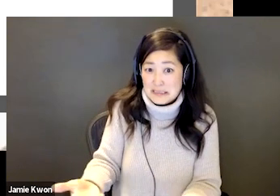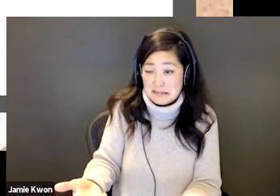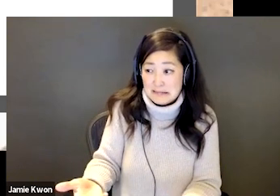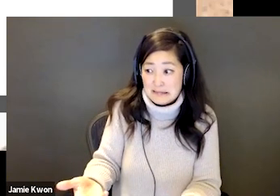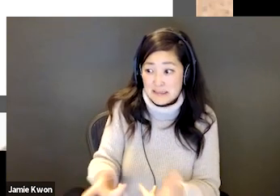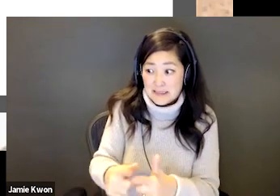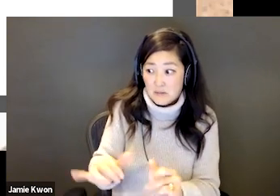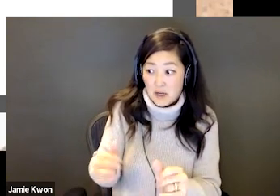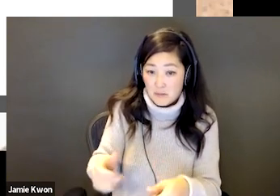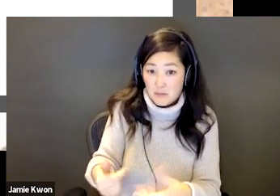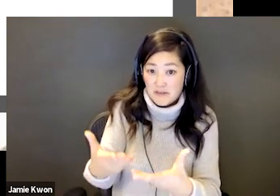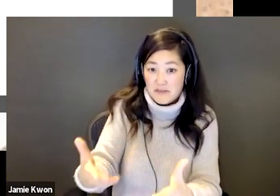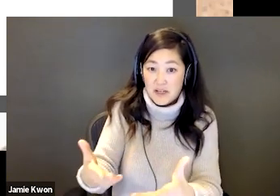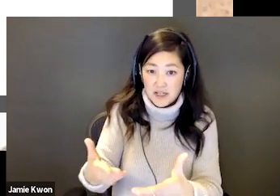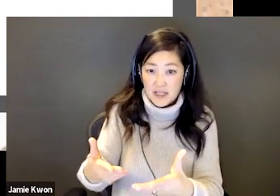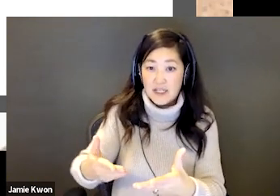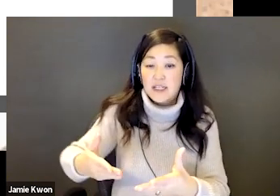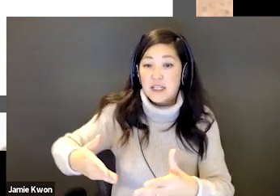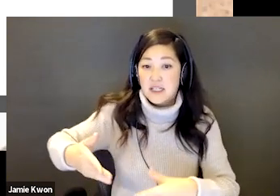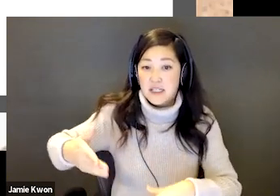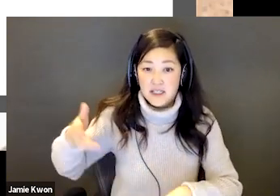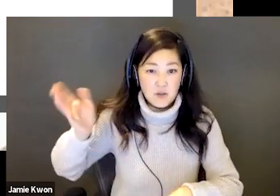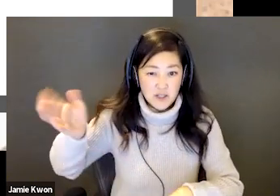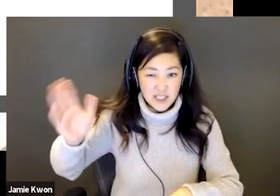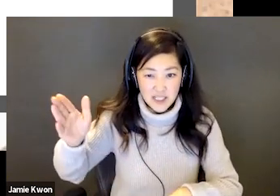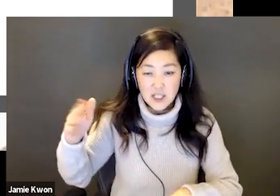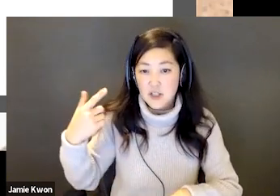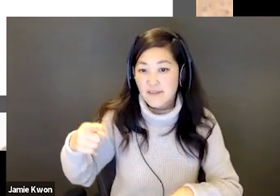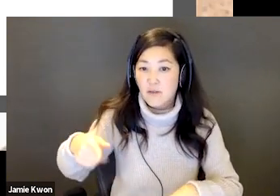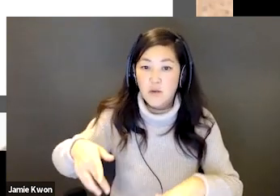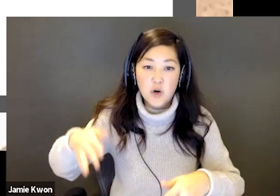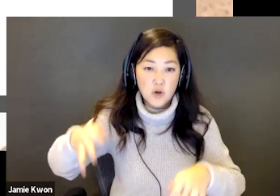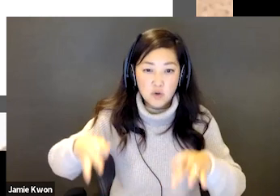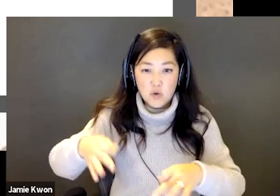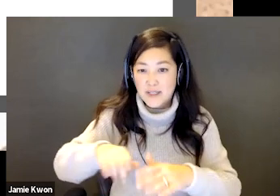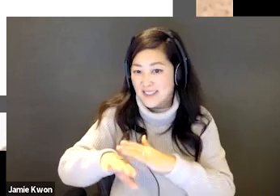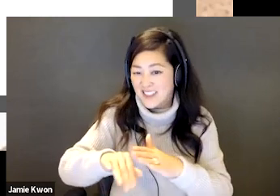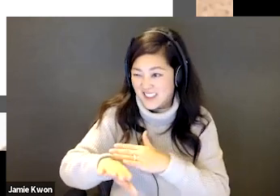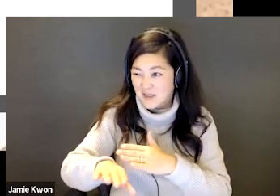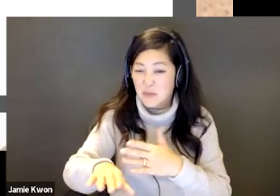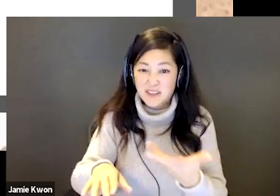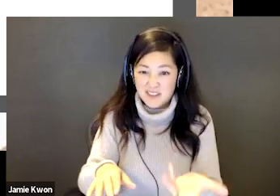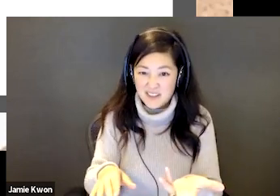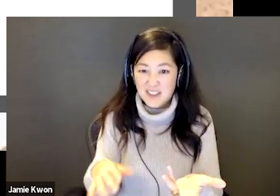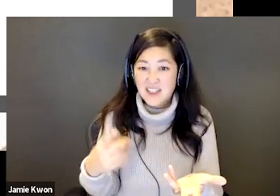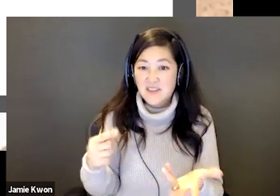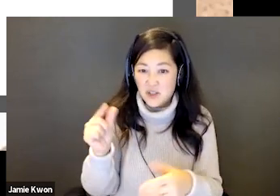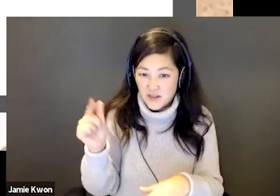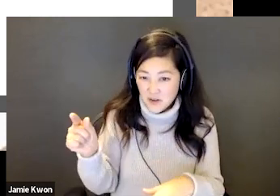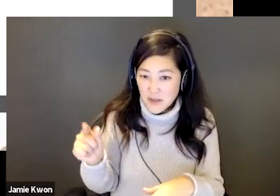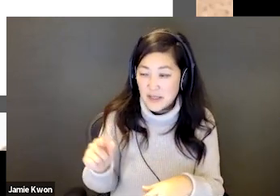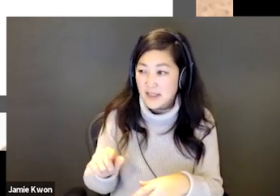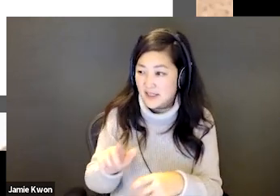court accessibility presentation for a government advisory committee. I survived, thrived, and